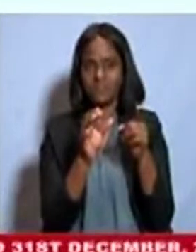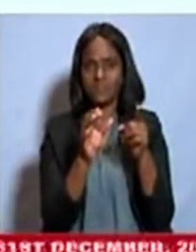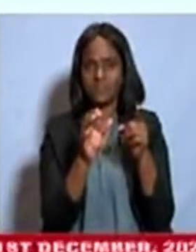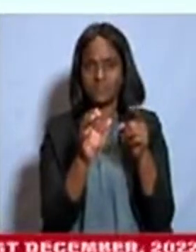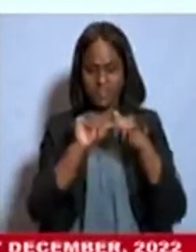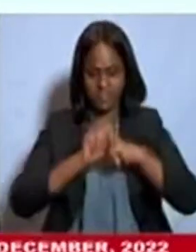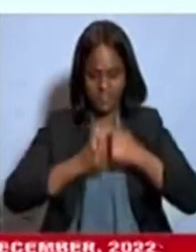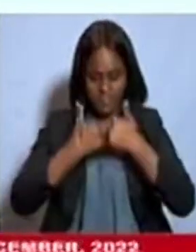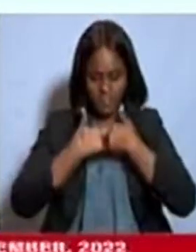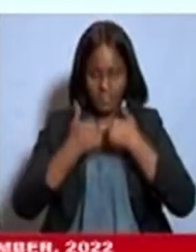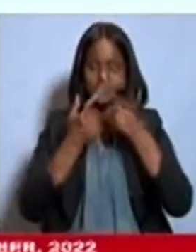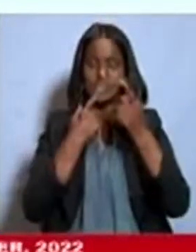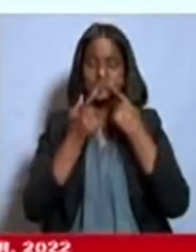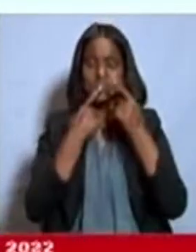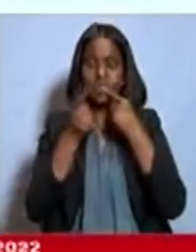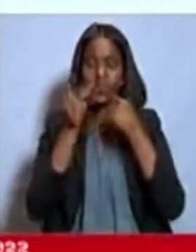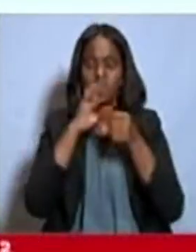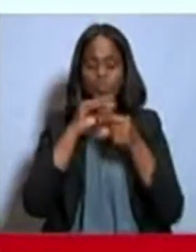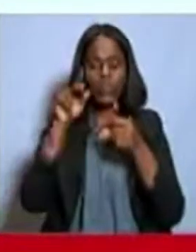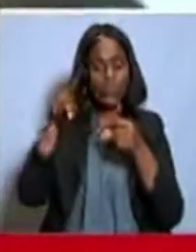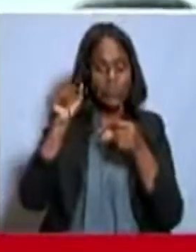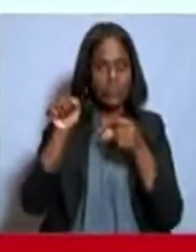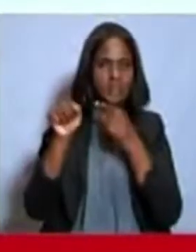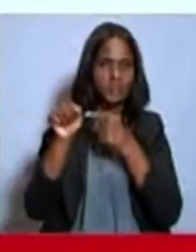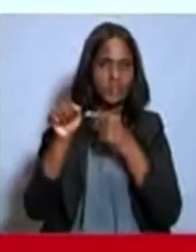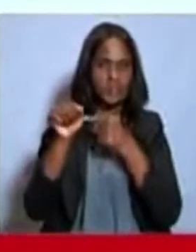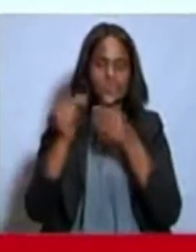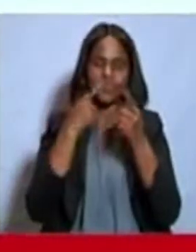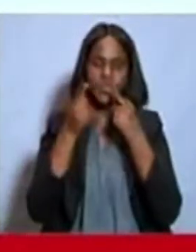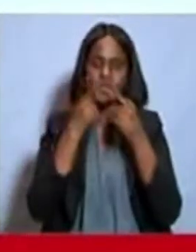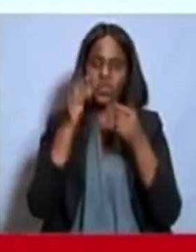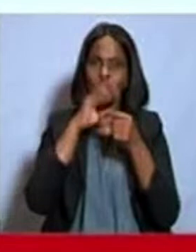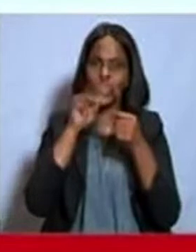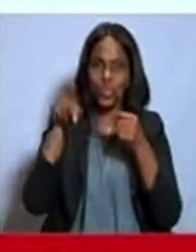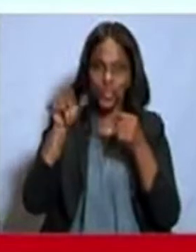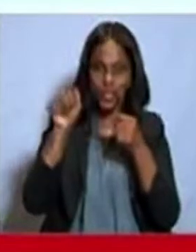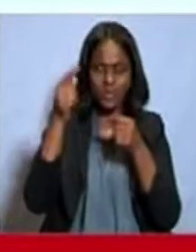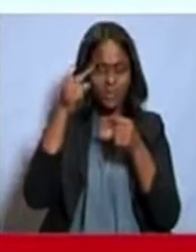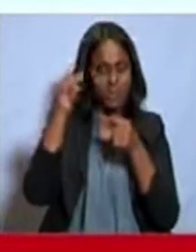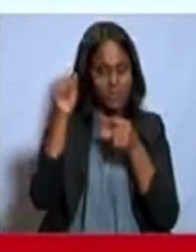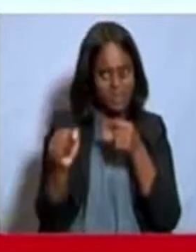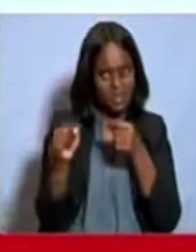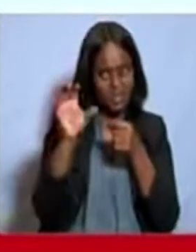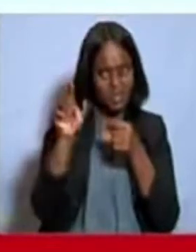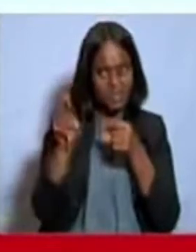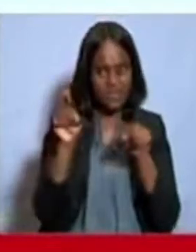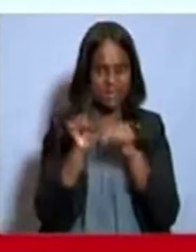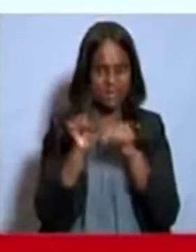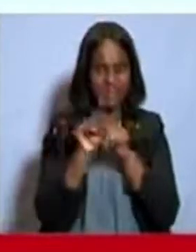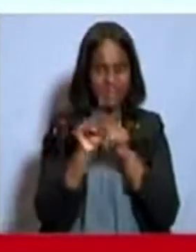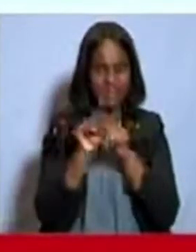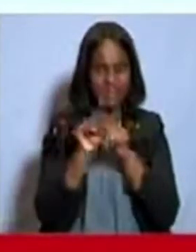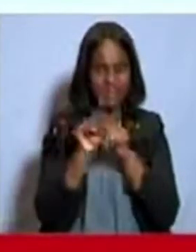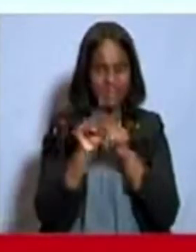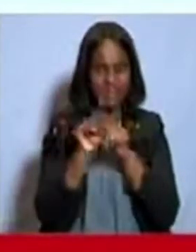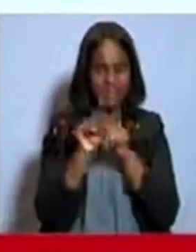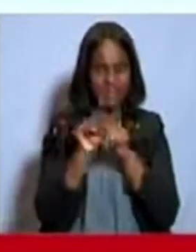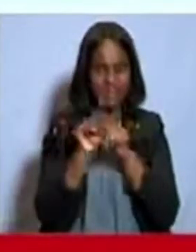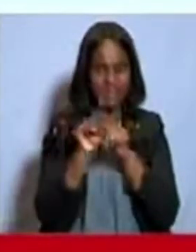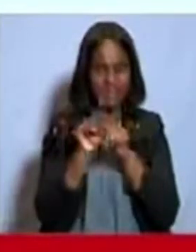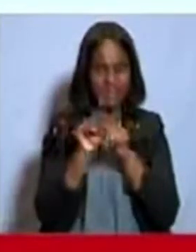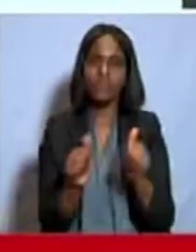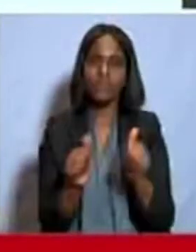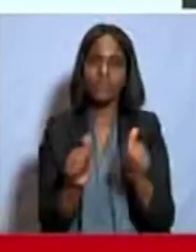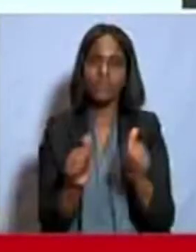We have spoken to the PS and for Southern Province, and these actions are active.